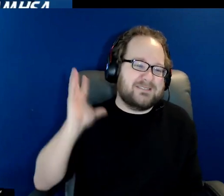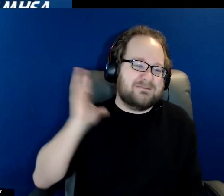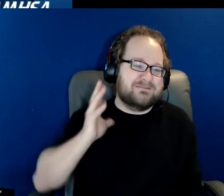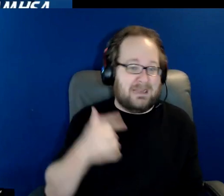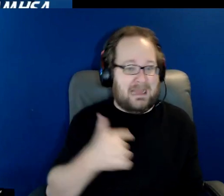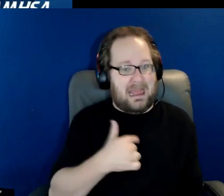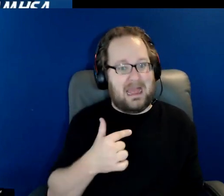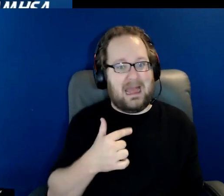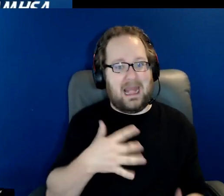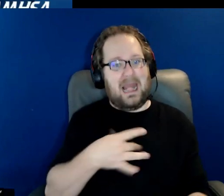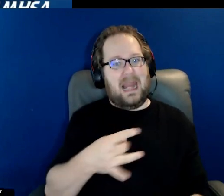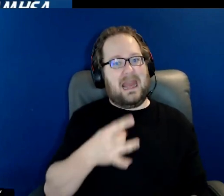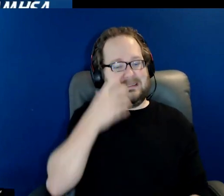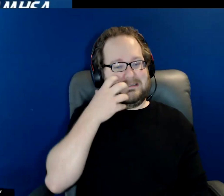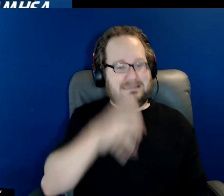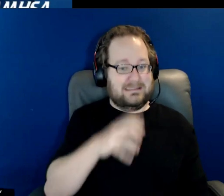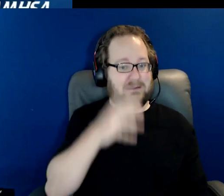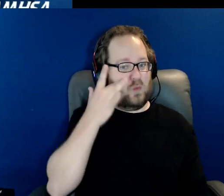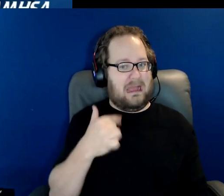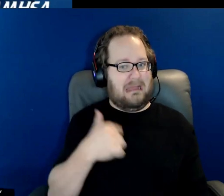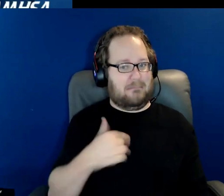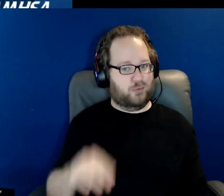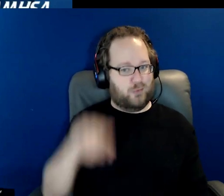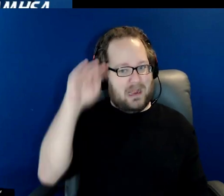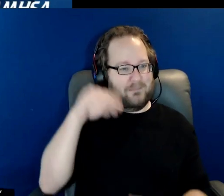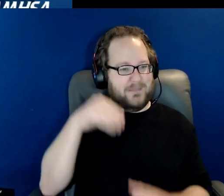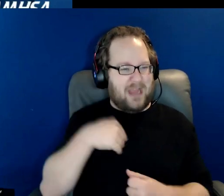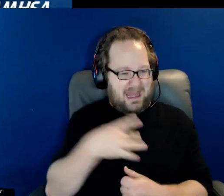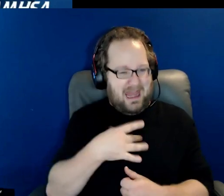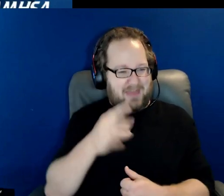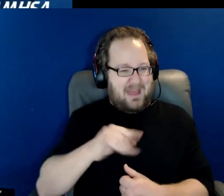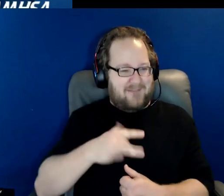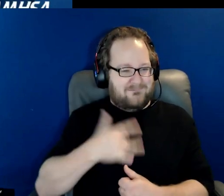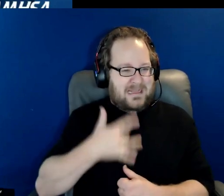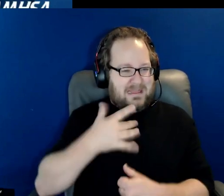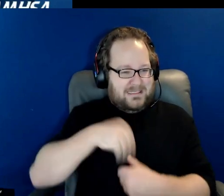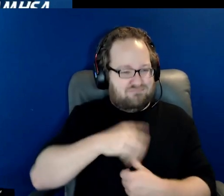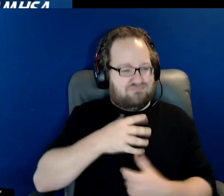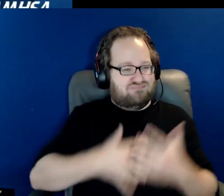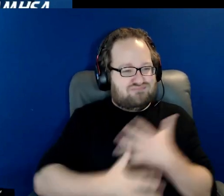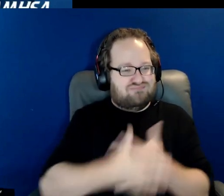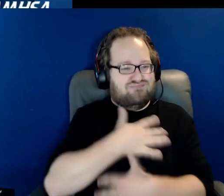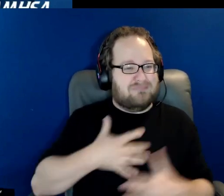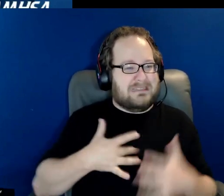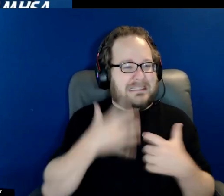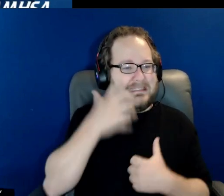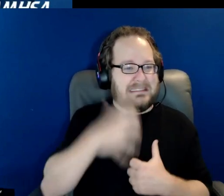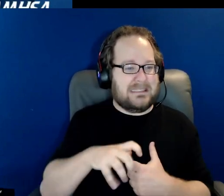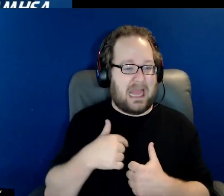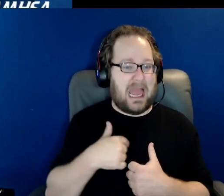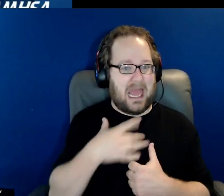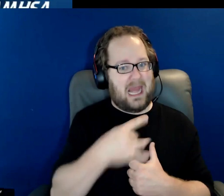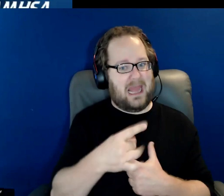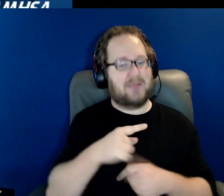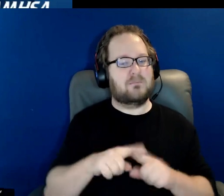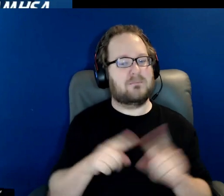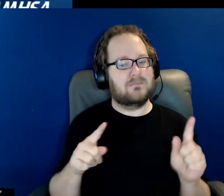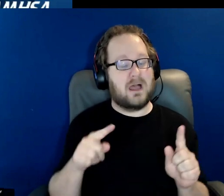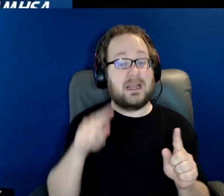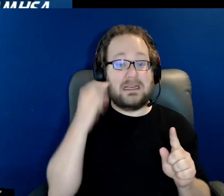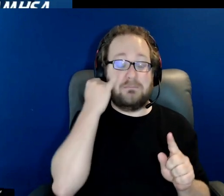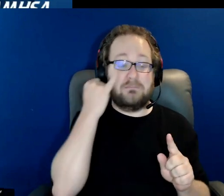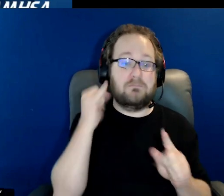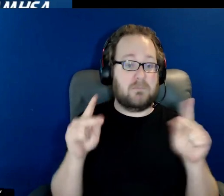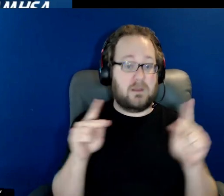my body because I grew up here. So what I think the statistics in Arizona are showing us is if you think you know